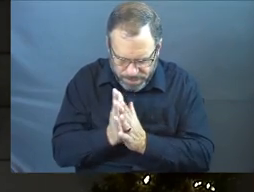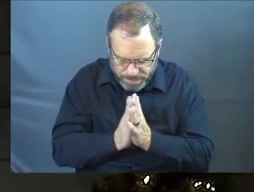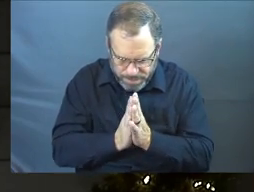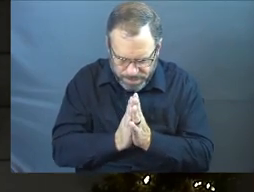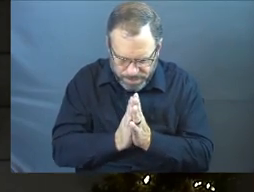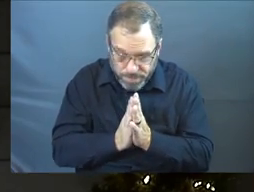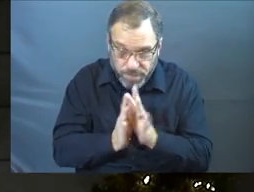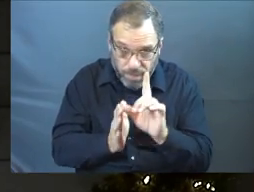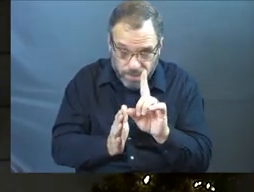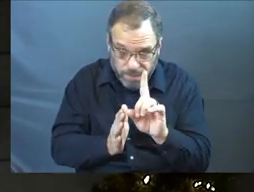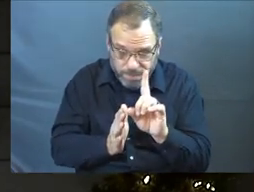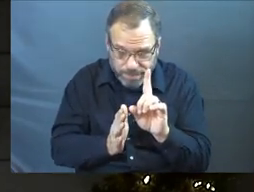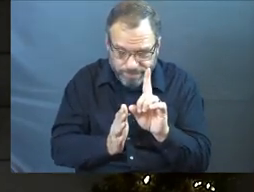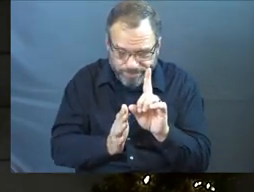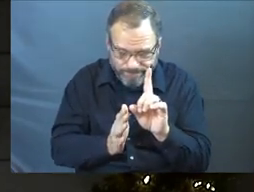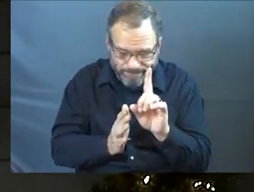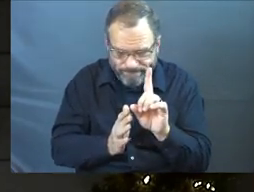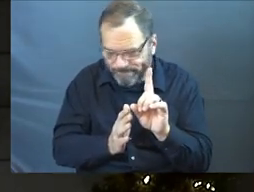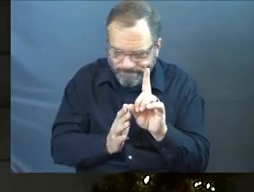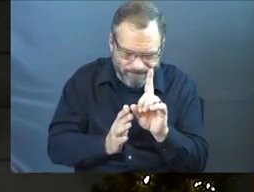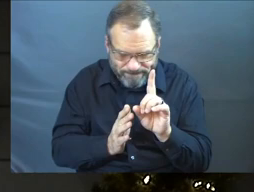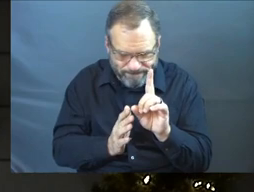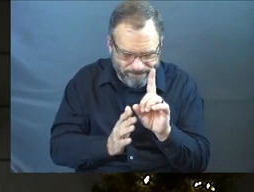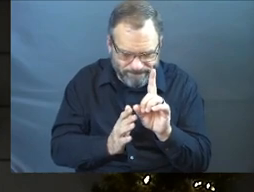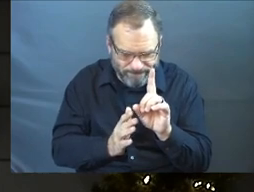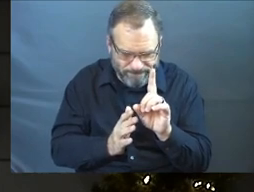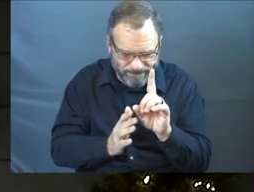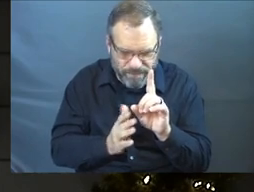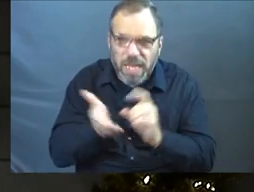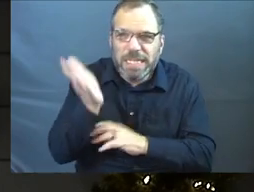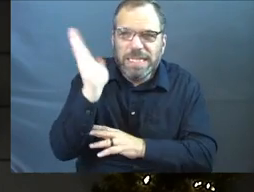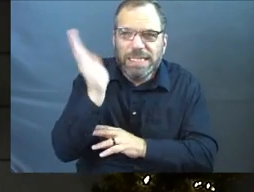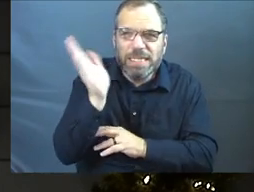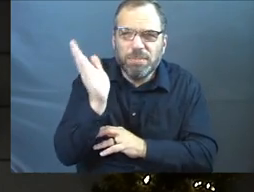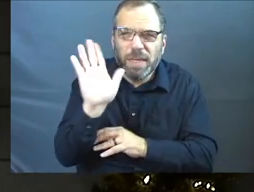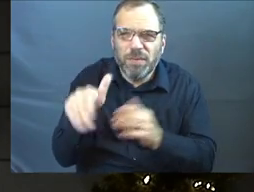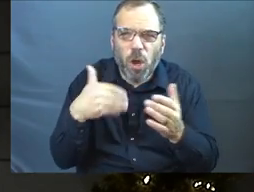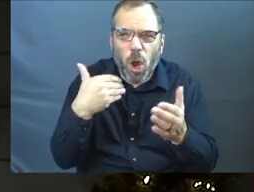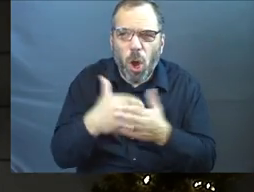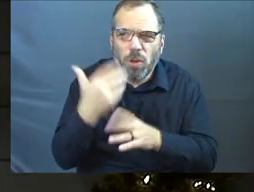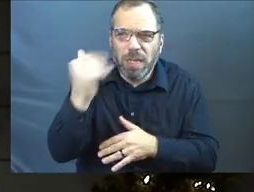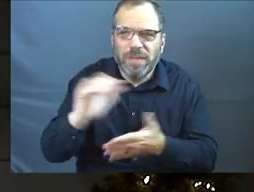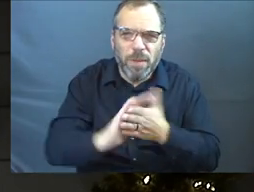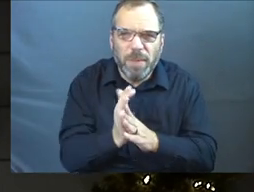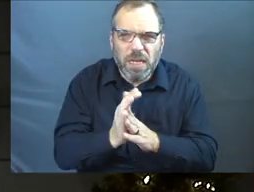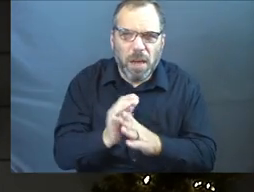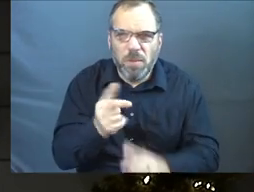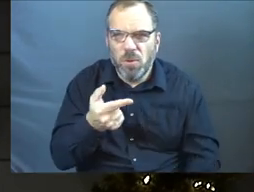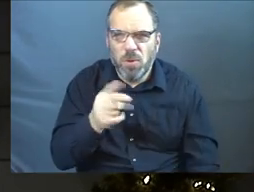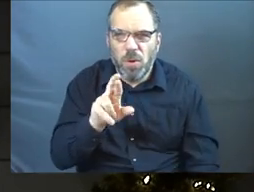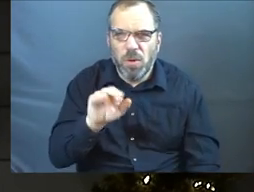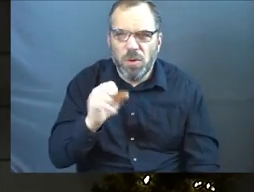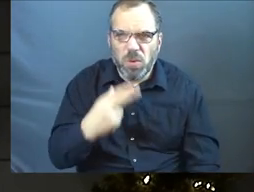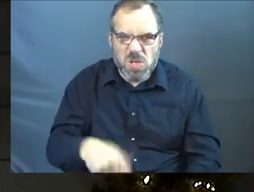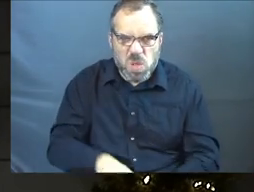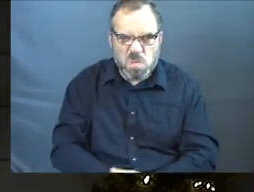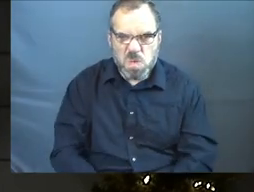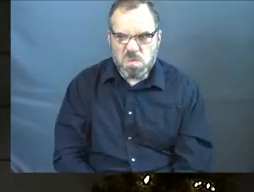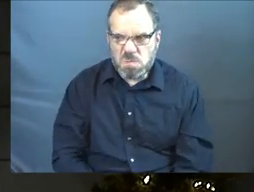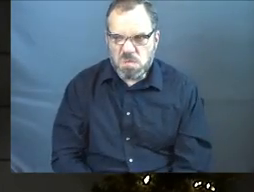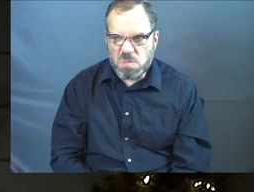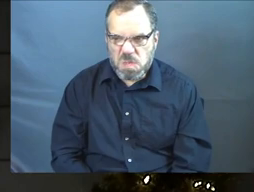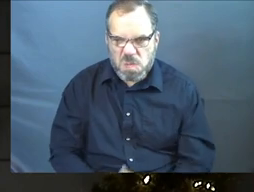So again, all this, I don't say all this for all of us to leave and become Grinches, right? No